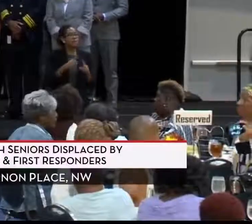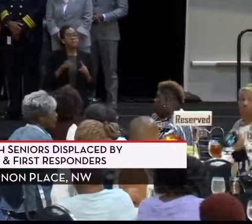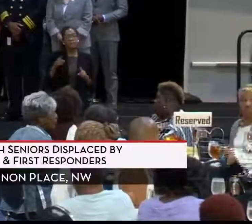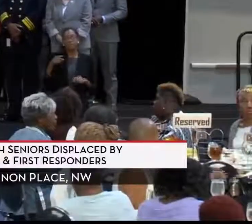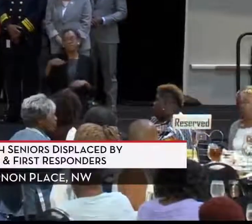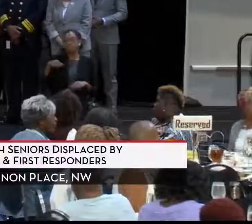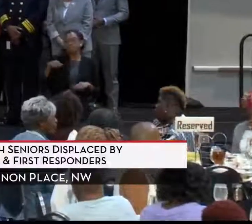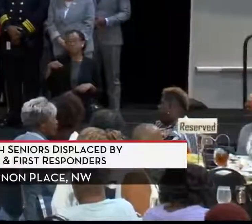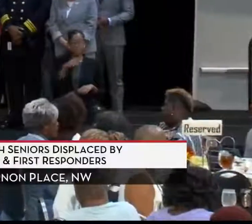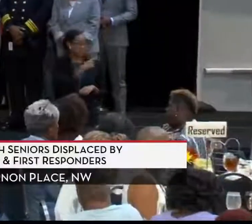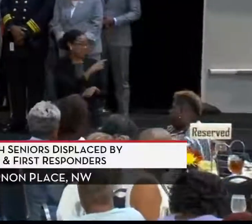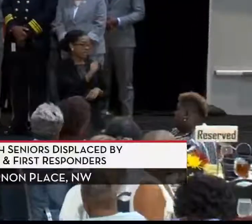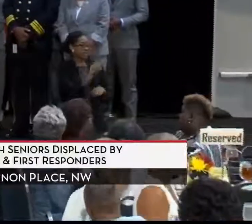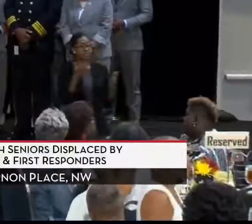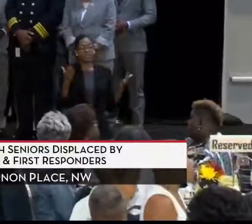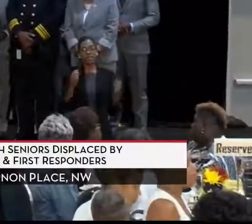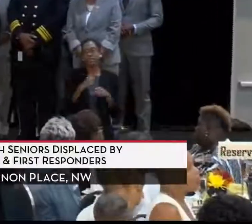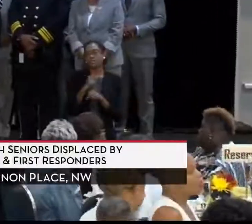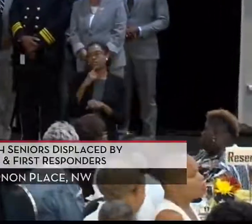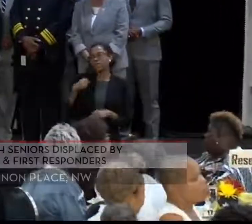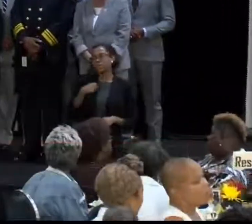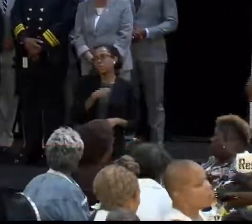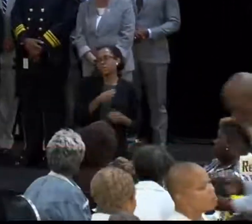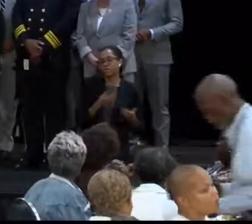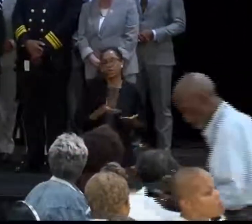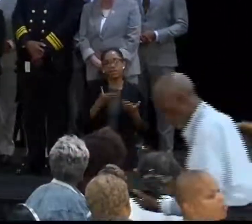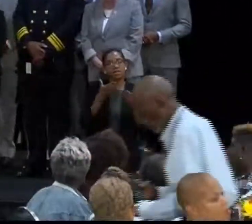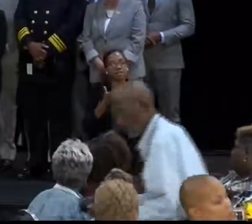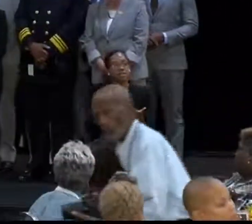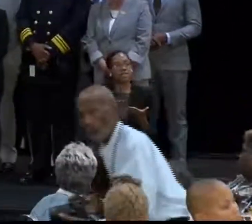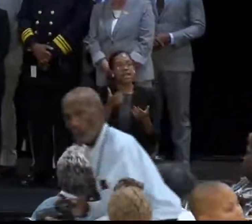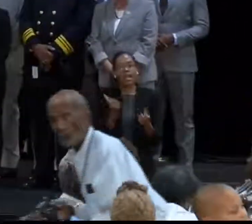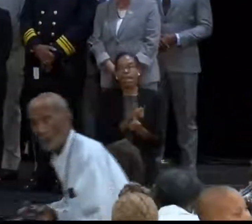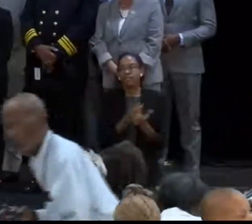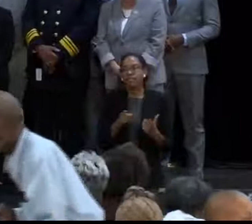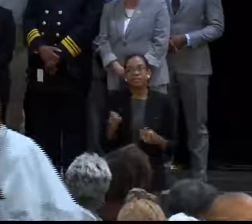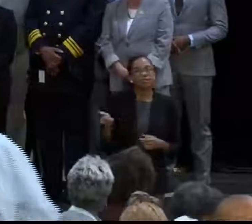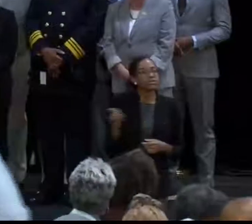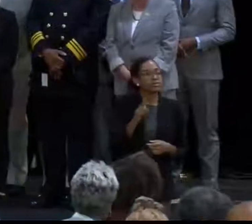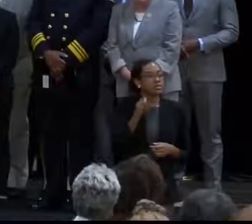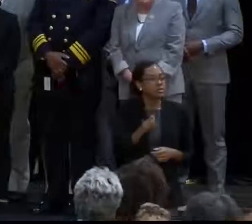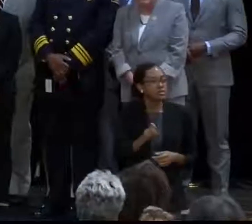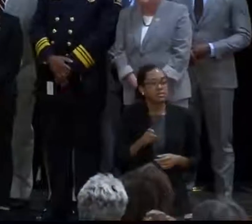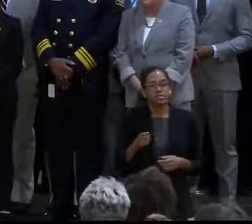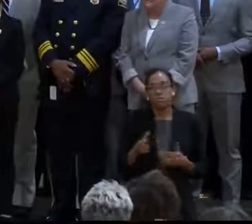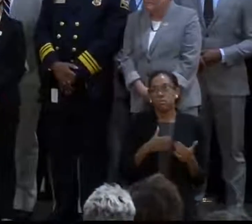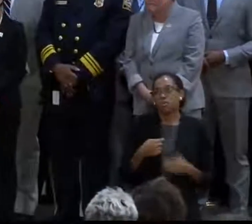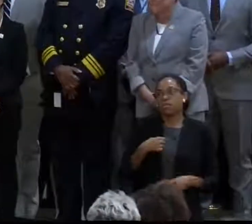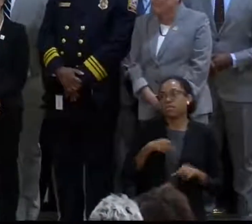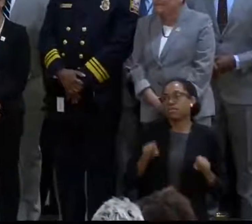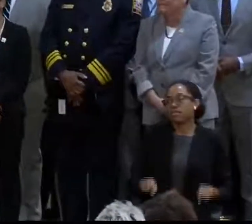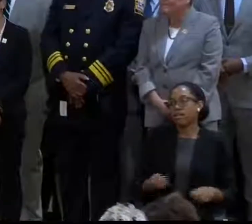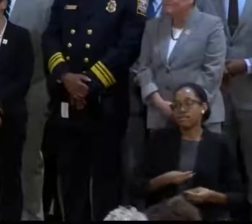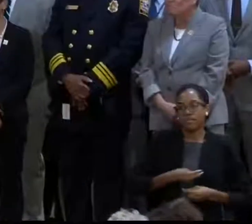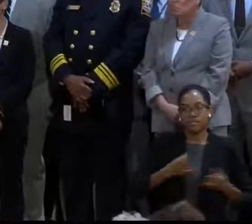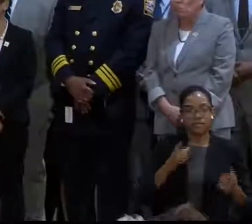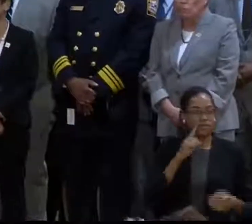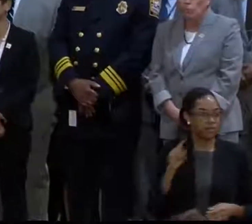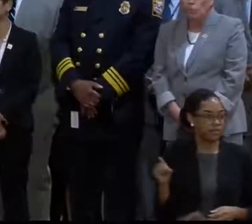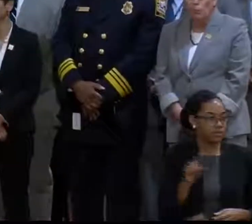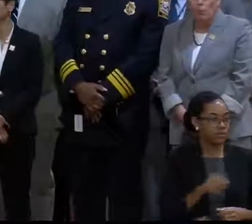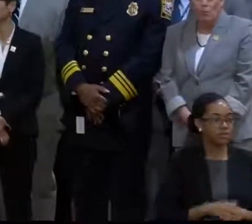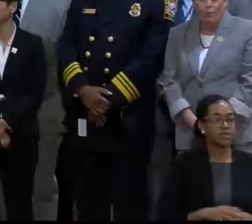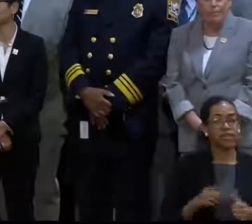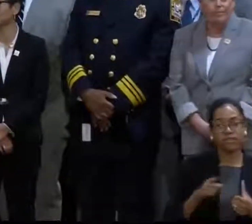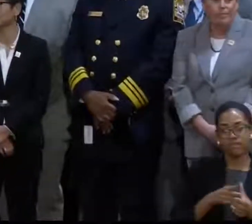are here to make sure that we are delivering each and everything that we can for you. Let me start by